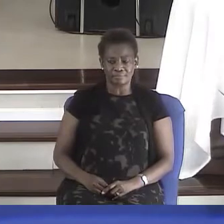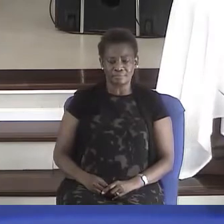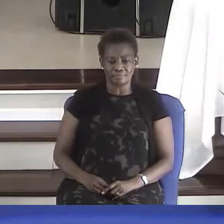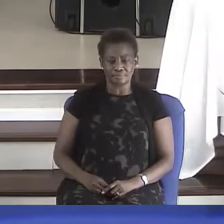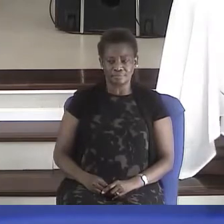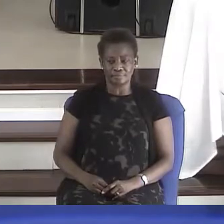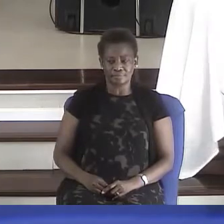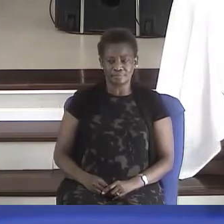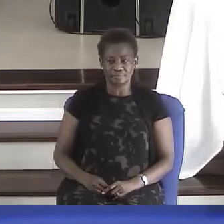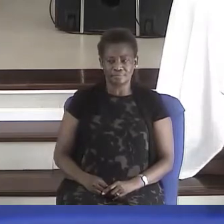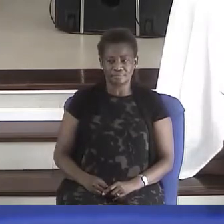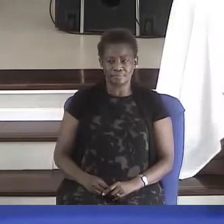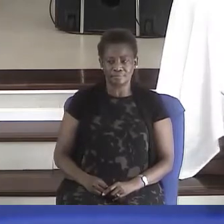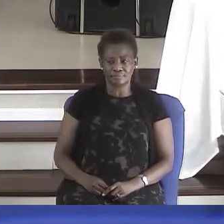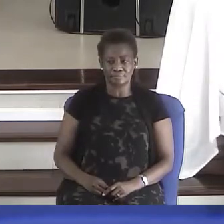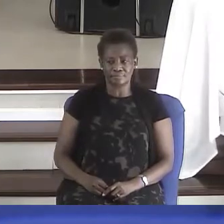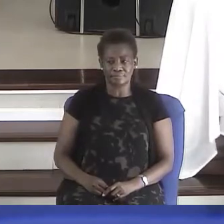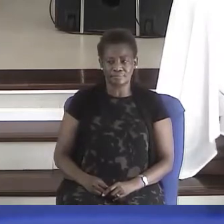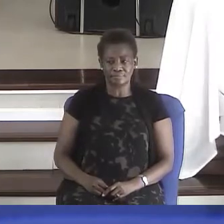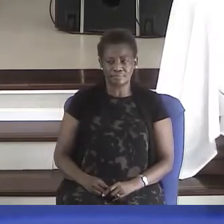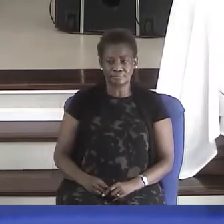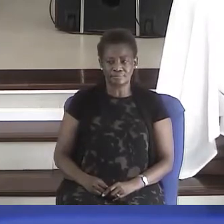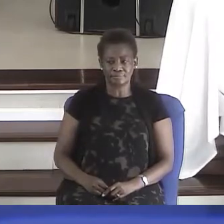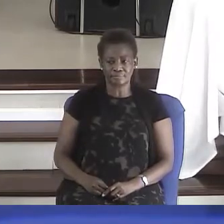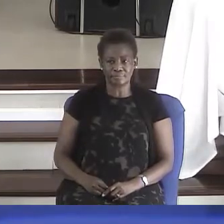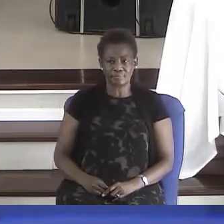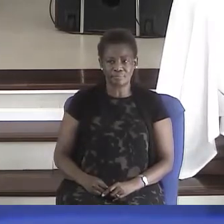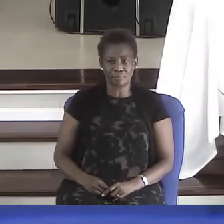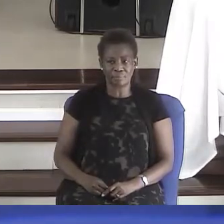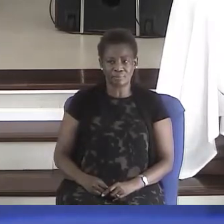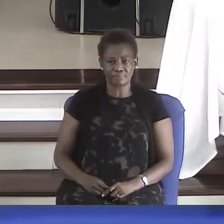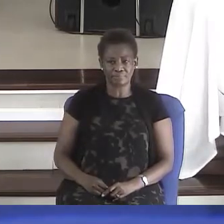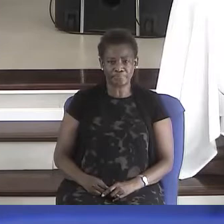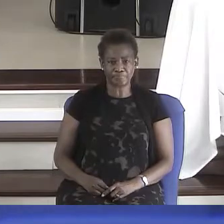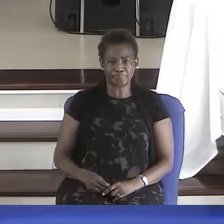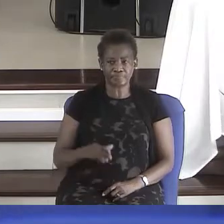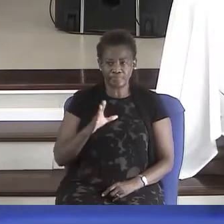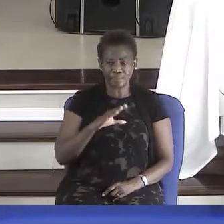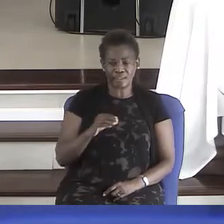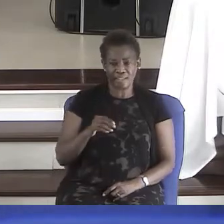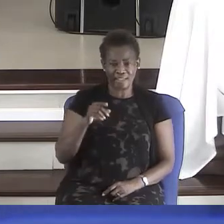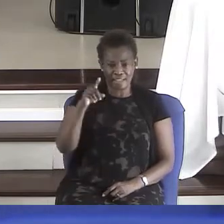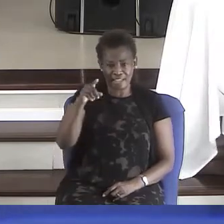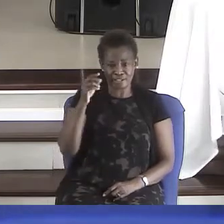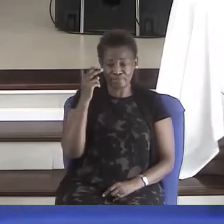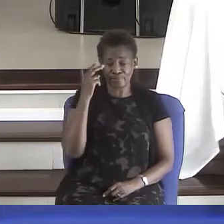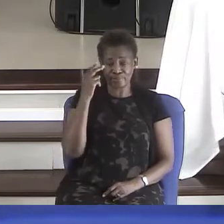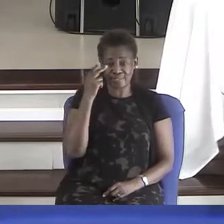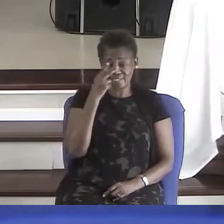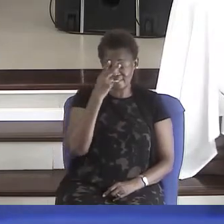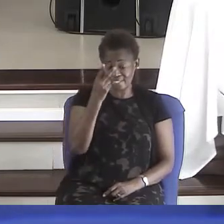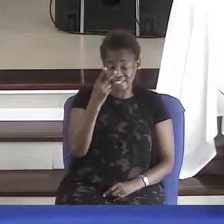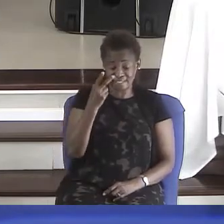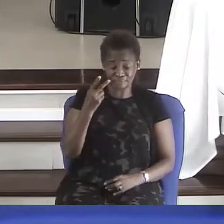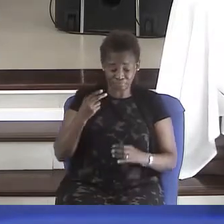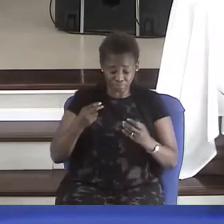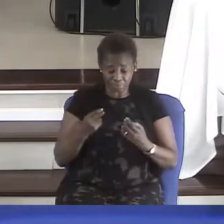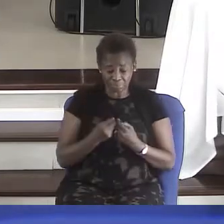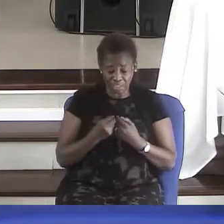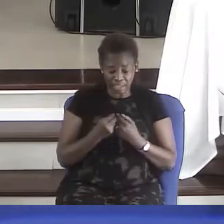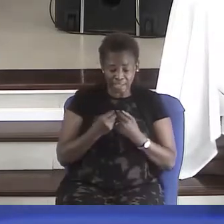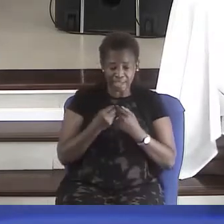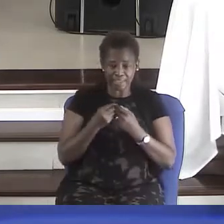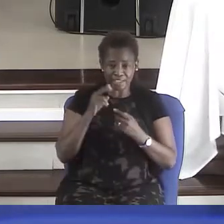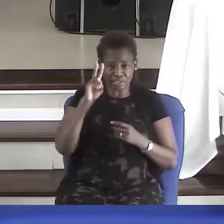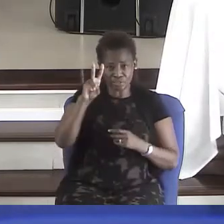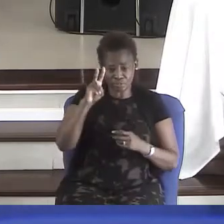there, thanks to upstairs. And you're seeing, my brothers and sisters, in these two verses, what you would have found in Isaiah